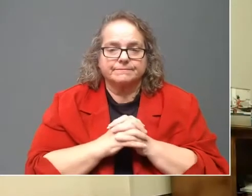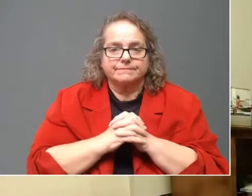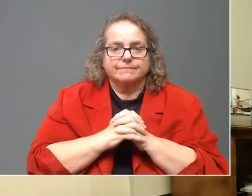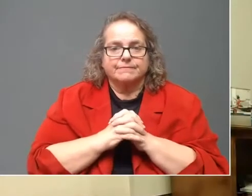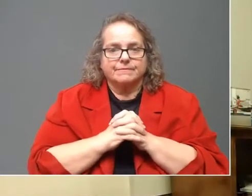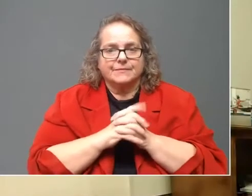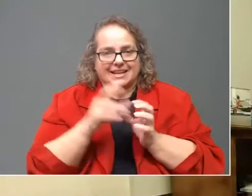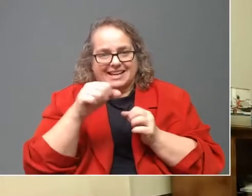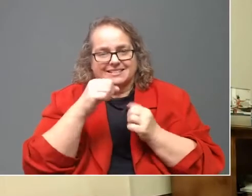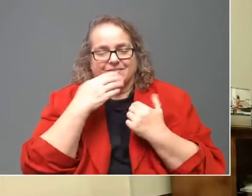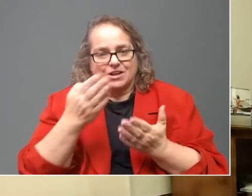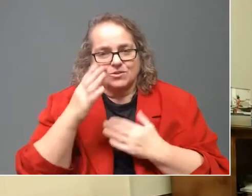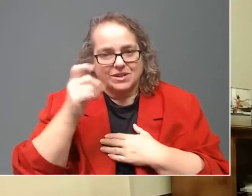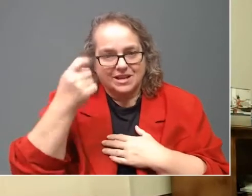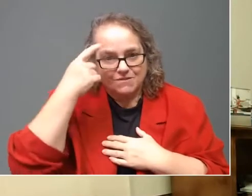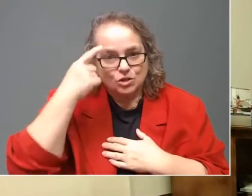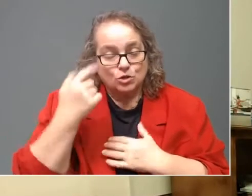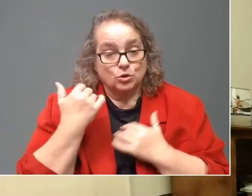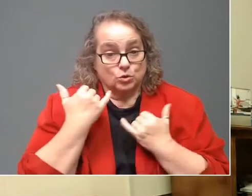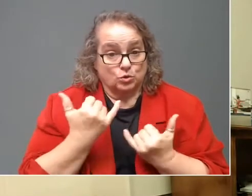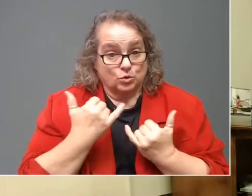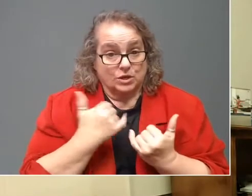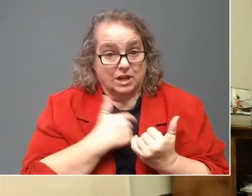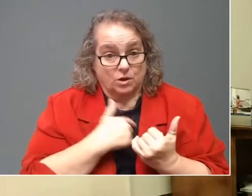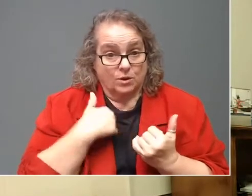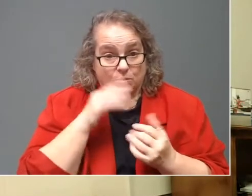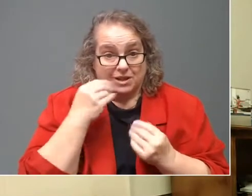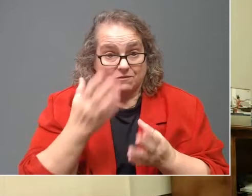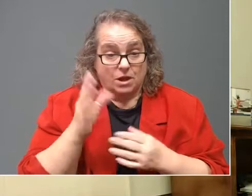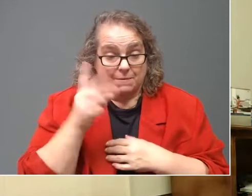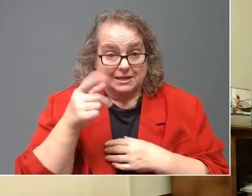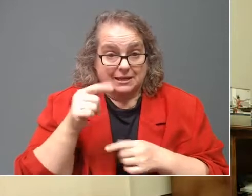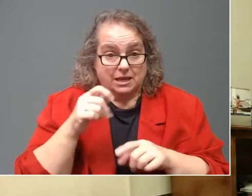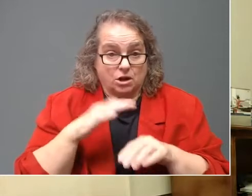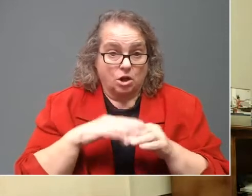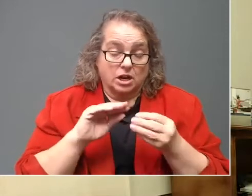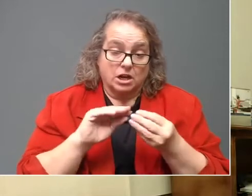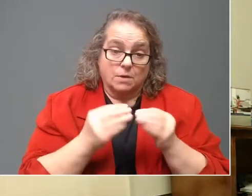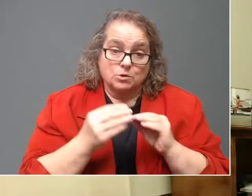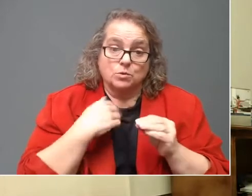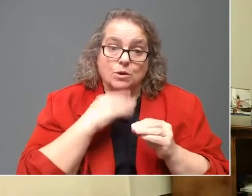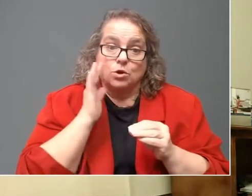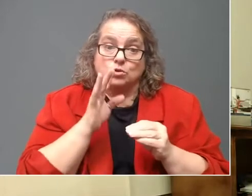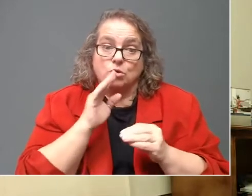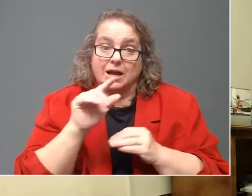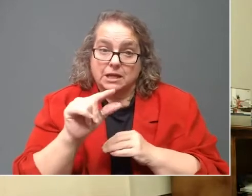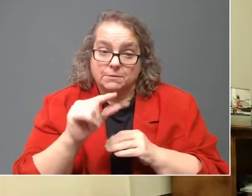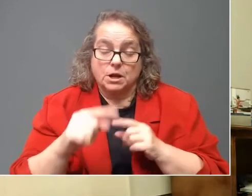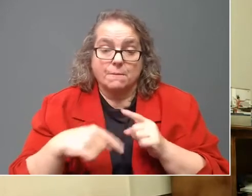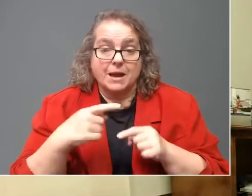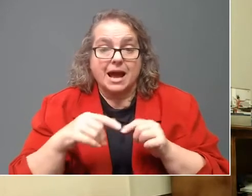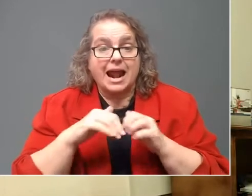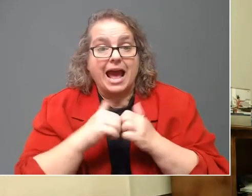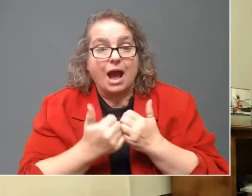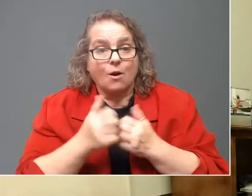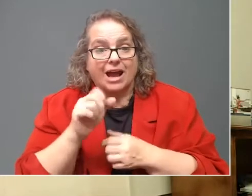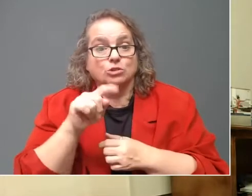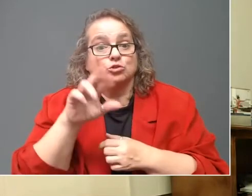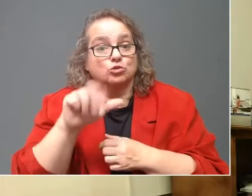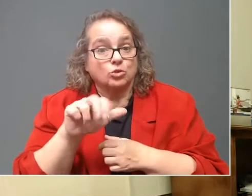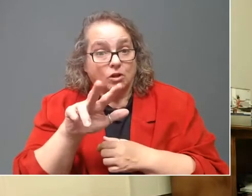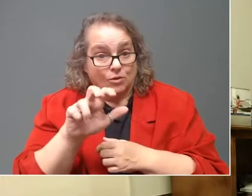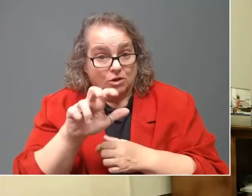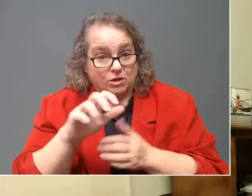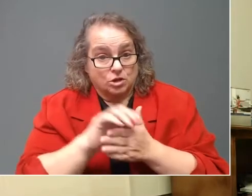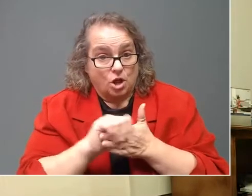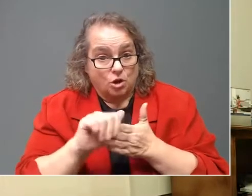Thank you, Governor. Today, we will give you an update on numbers. We're going to talk a little bit about how the extra $300